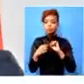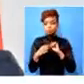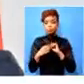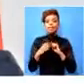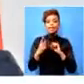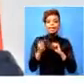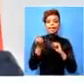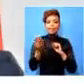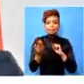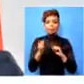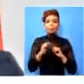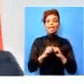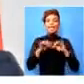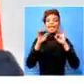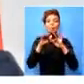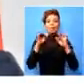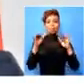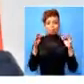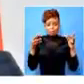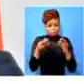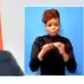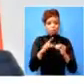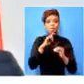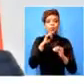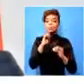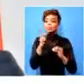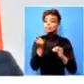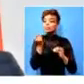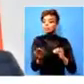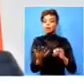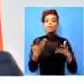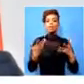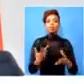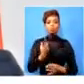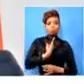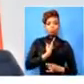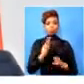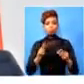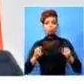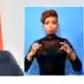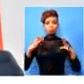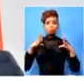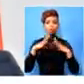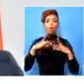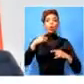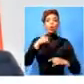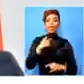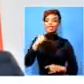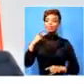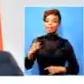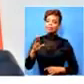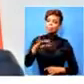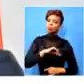individuals using that as a basis to enrich themselves. And when we say, comrades, this cannot be the way